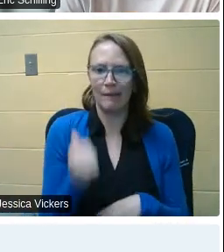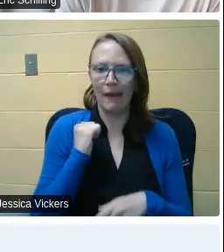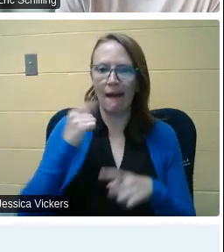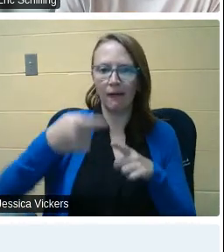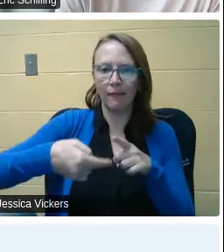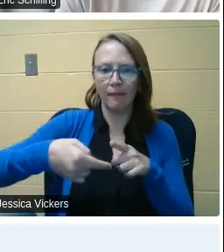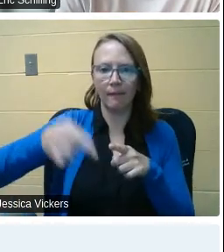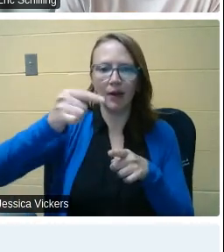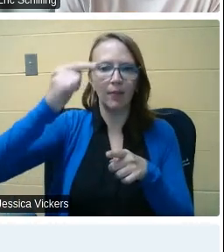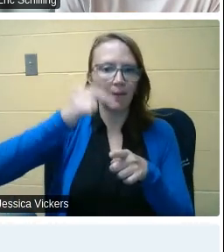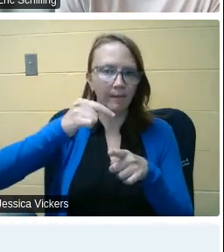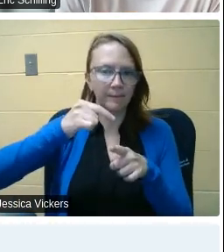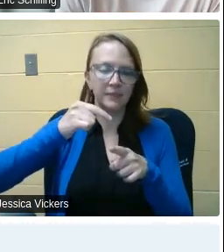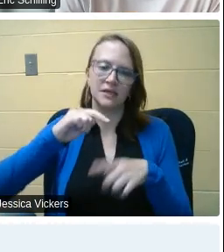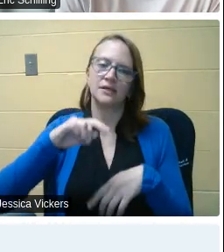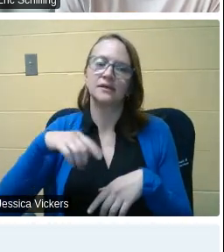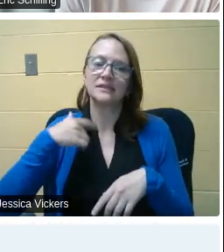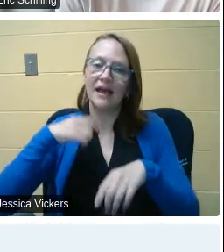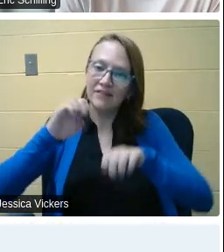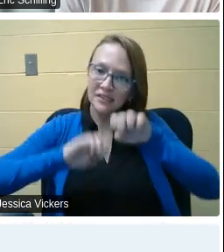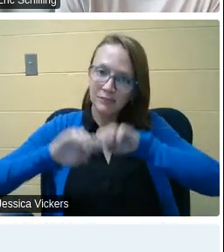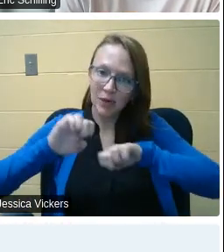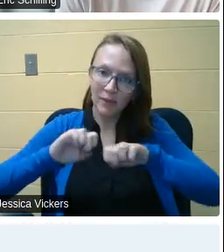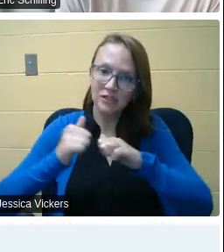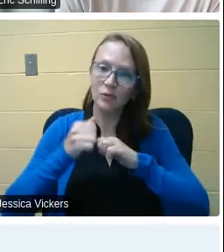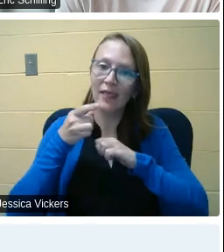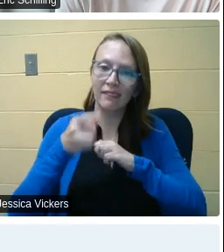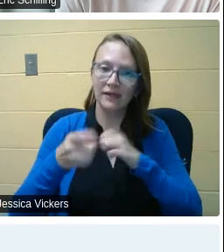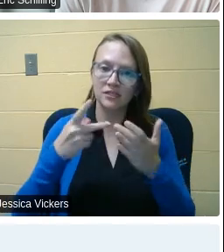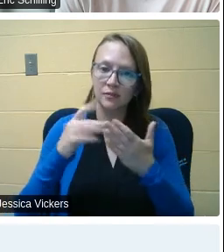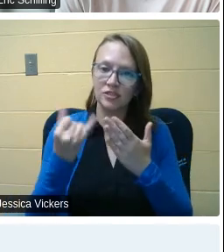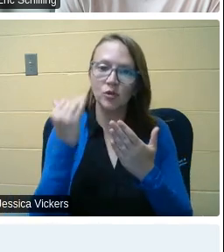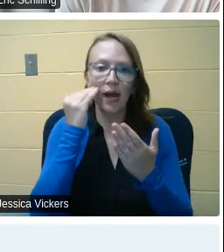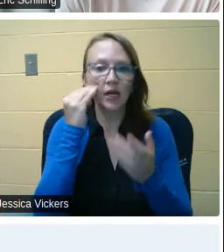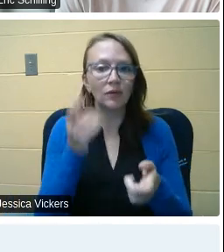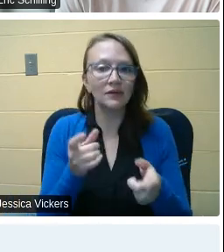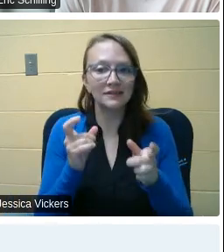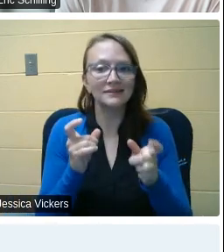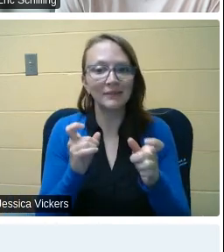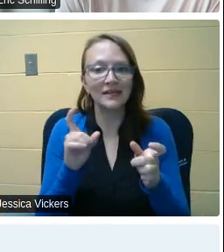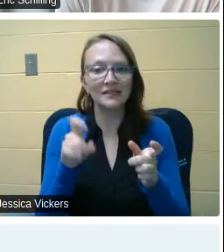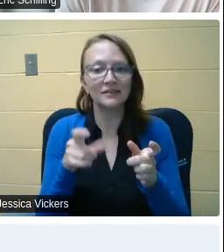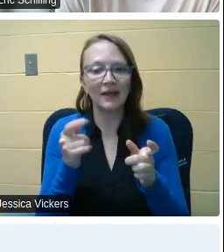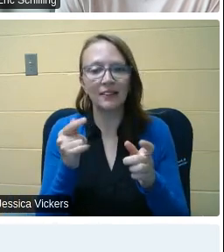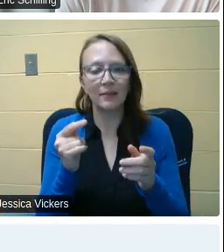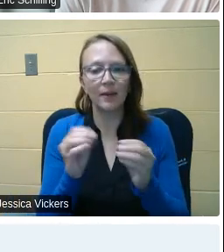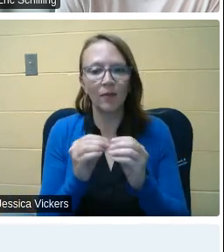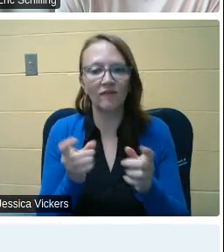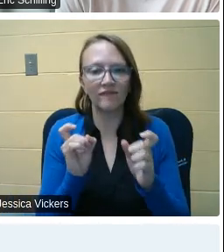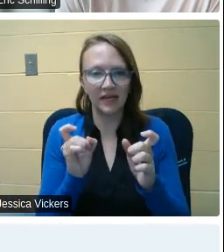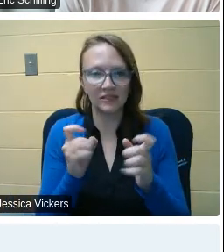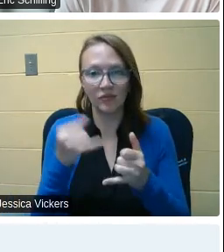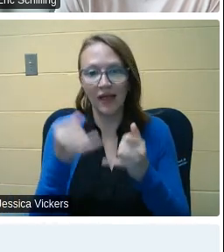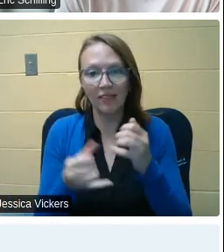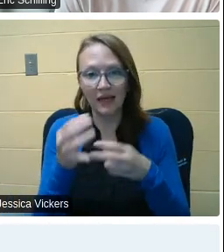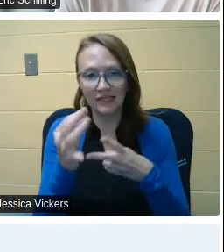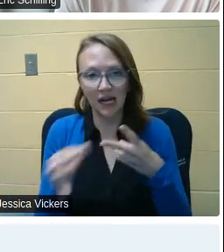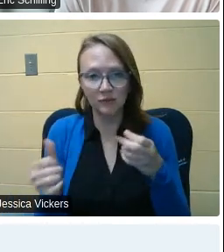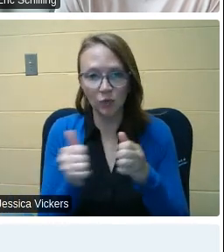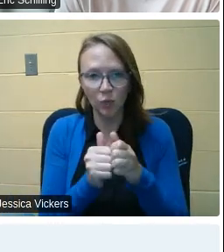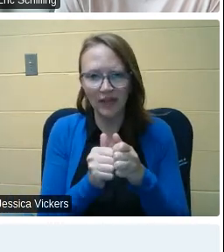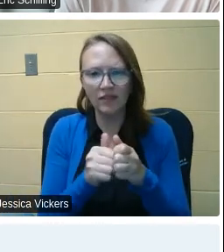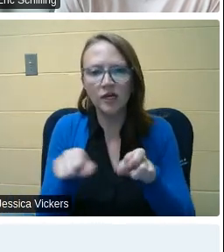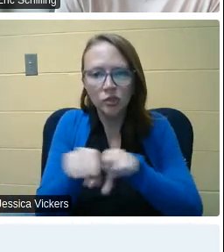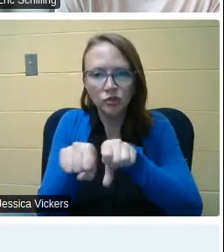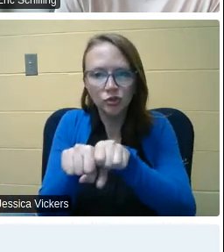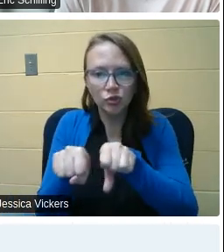only because I've experimented with this, I do know that the speed needs to be a little bit faster. So this last option here, the one with the sneaker on it, is